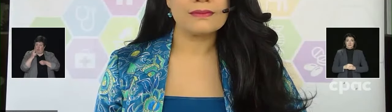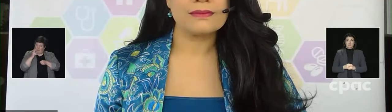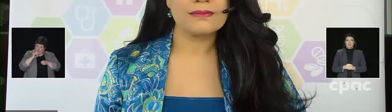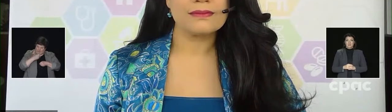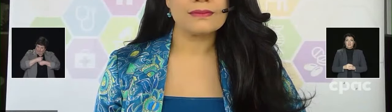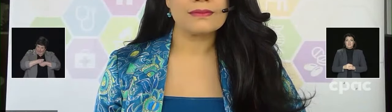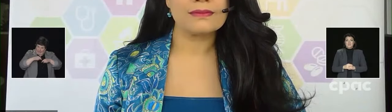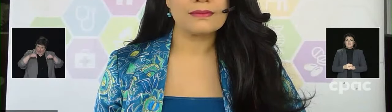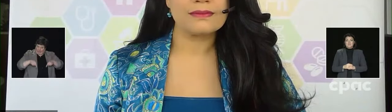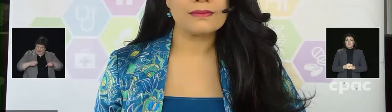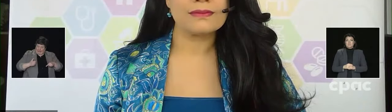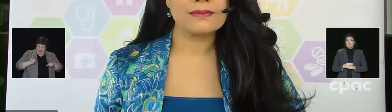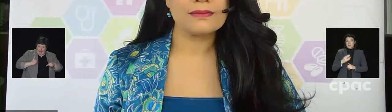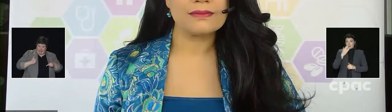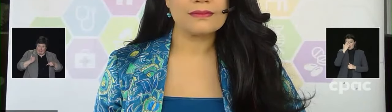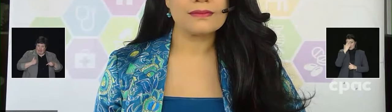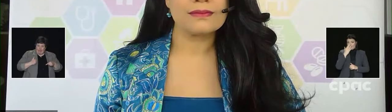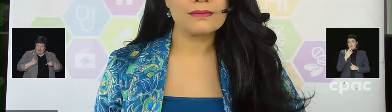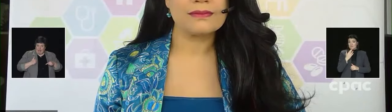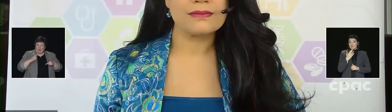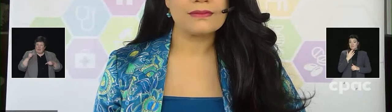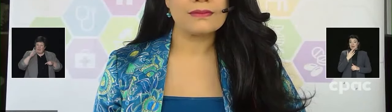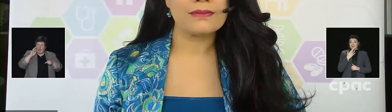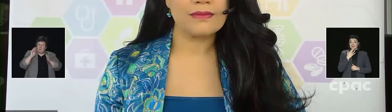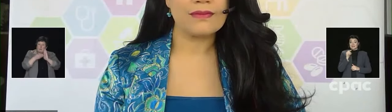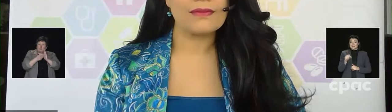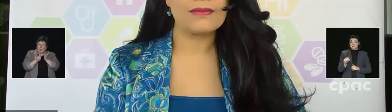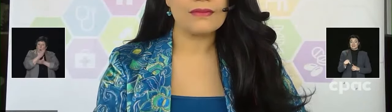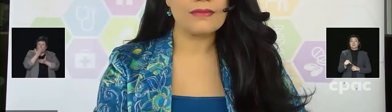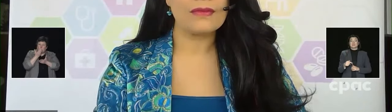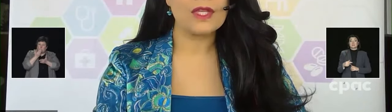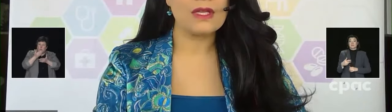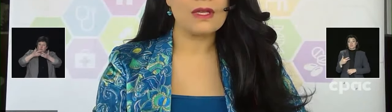in Canada at that Montreal facility?